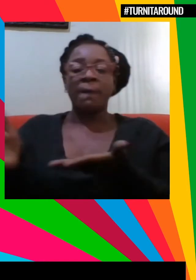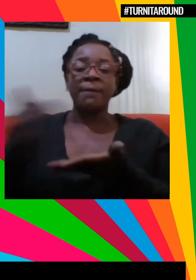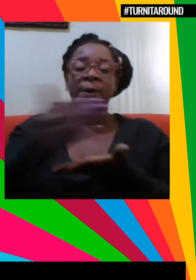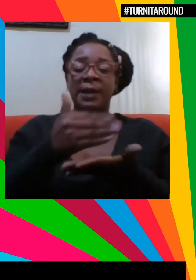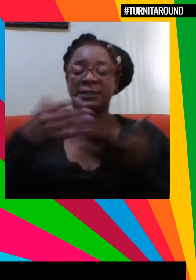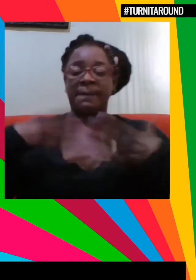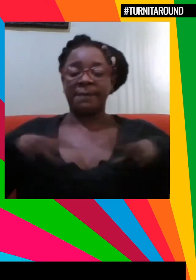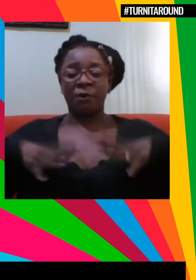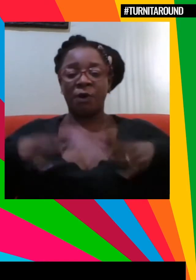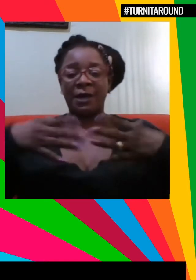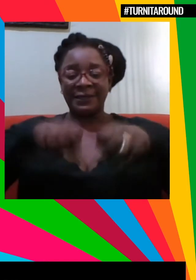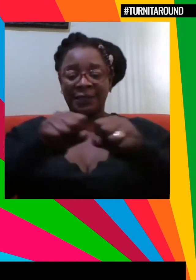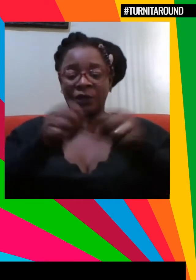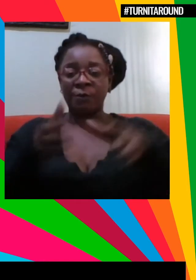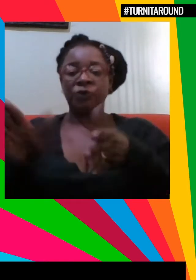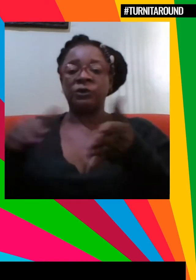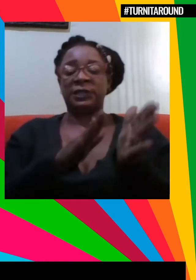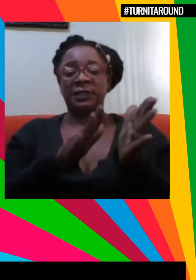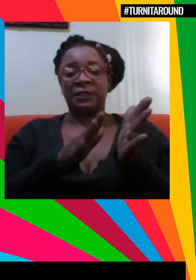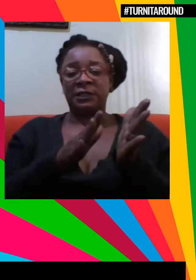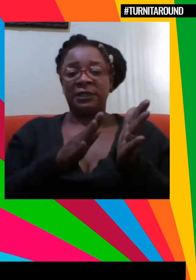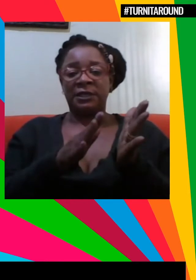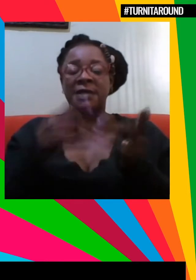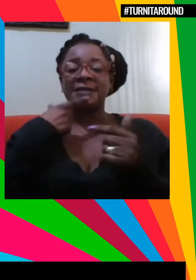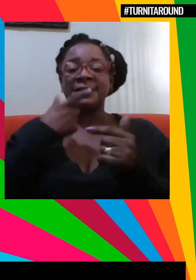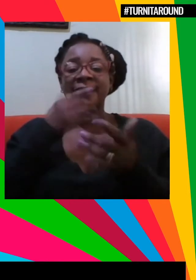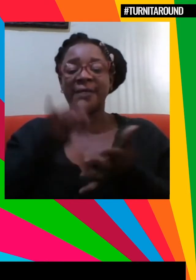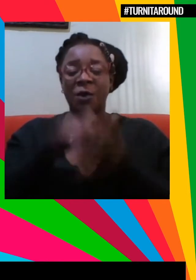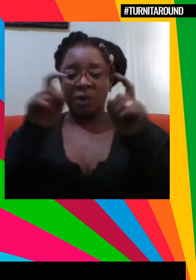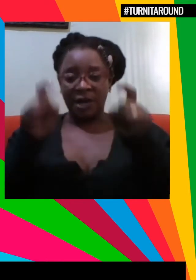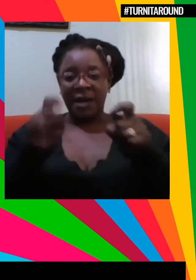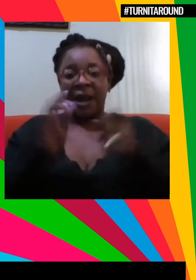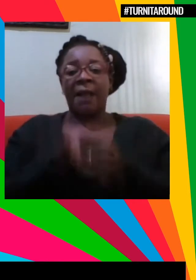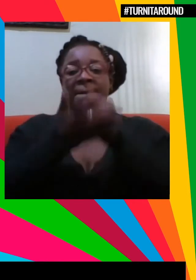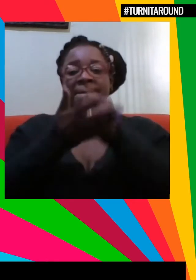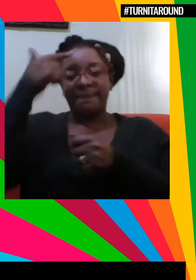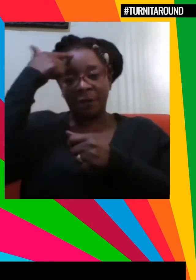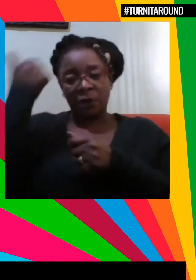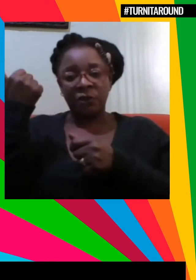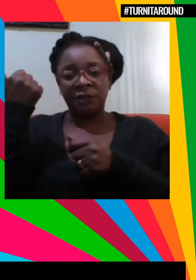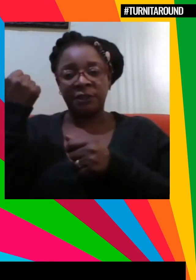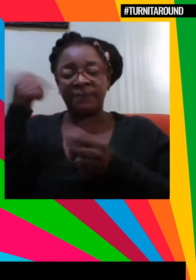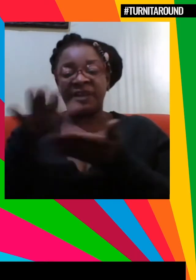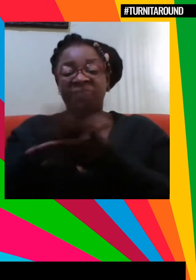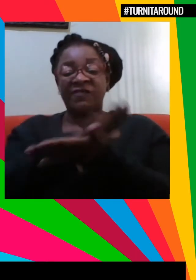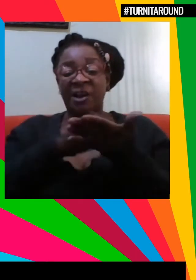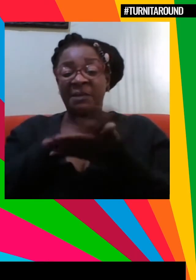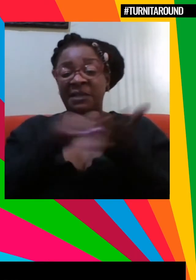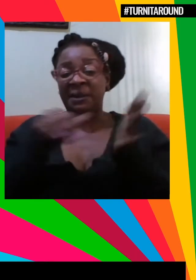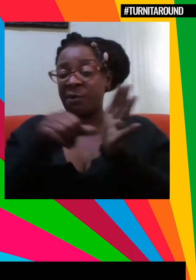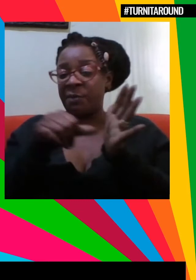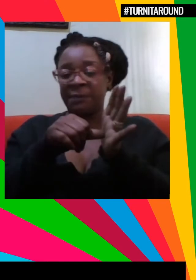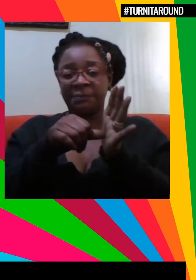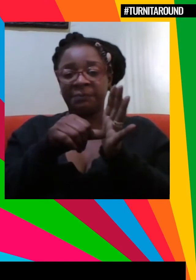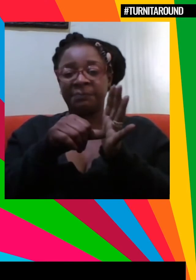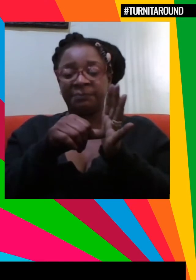opportunity for me to talk to the world and say that we need help, because the environment problem is not only for Haiti, it's